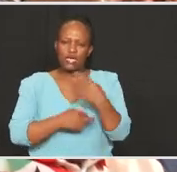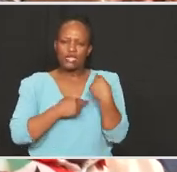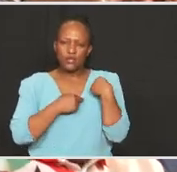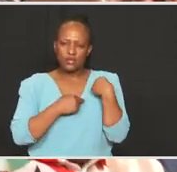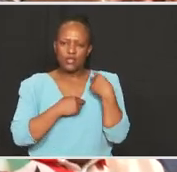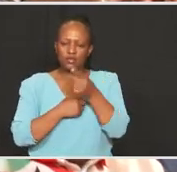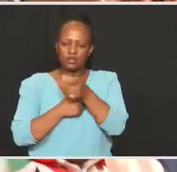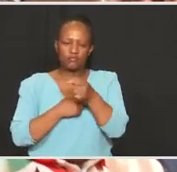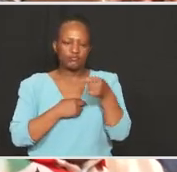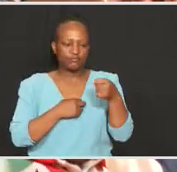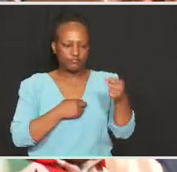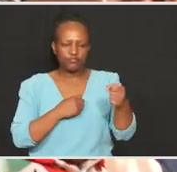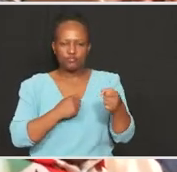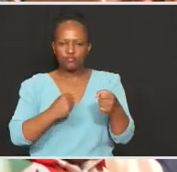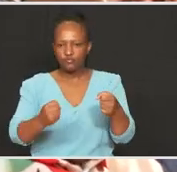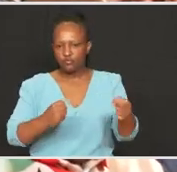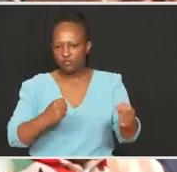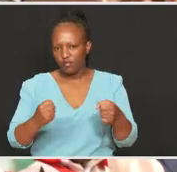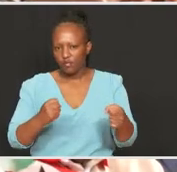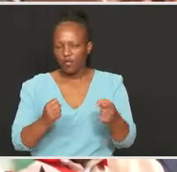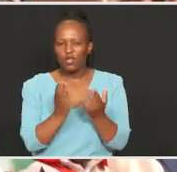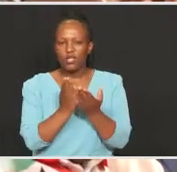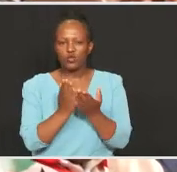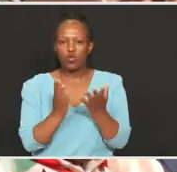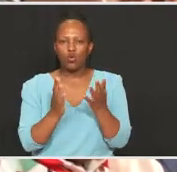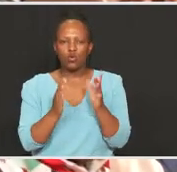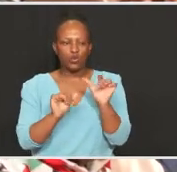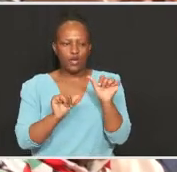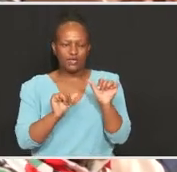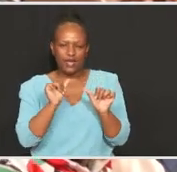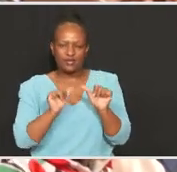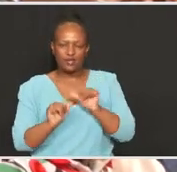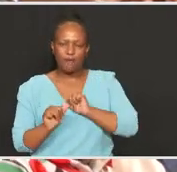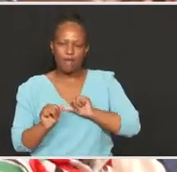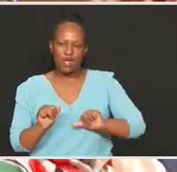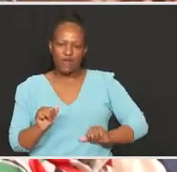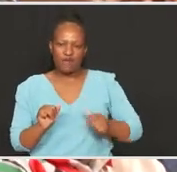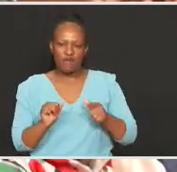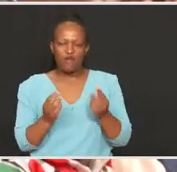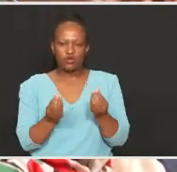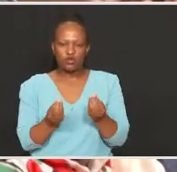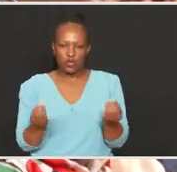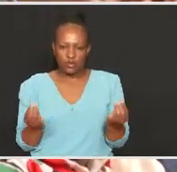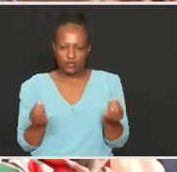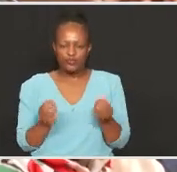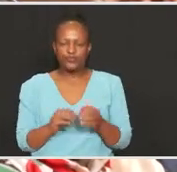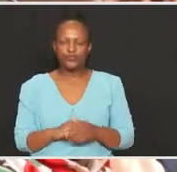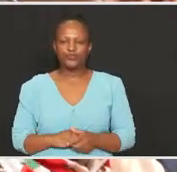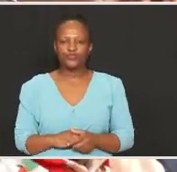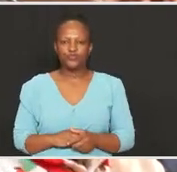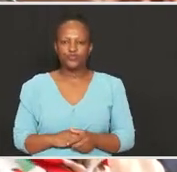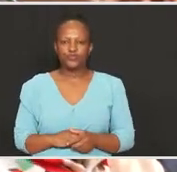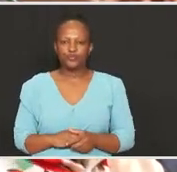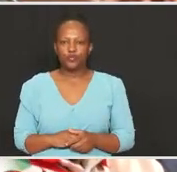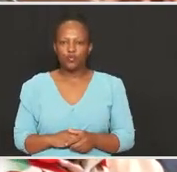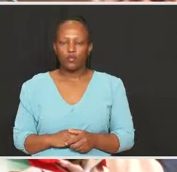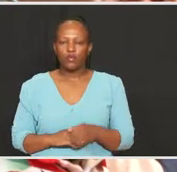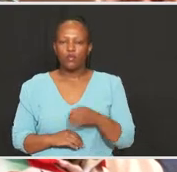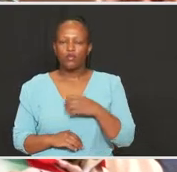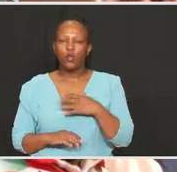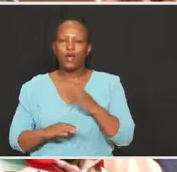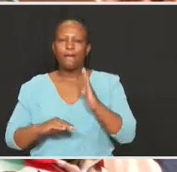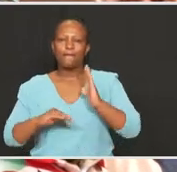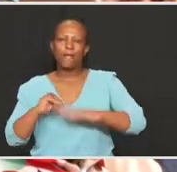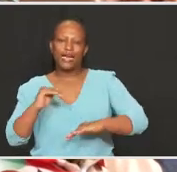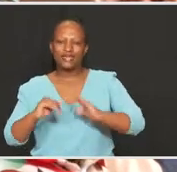schools to deal and assist with issues of behavior um because because corporal